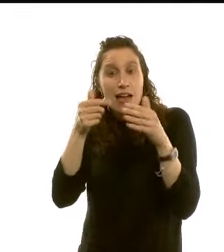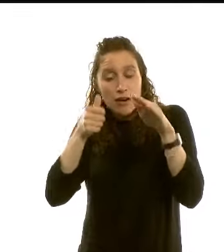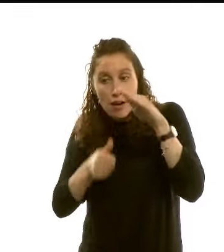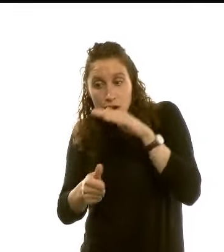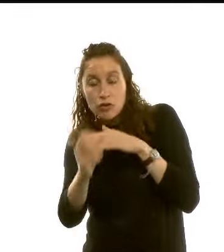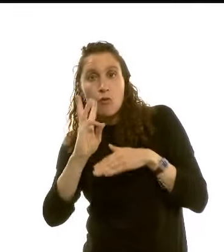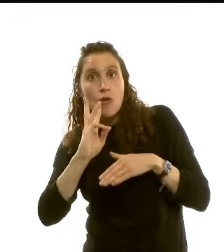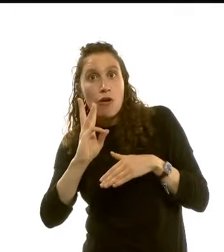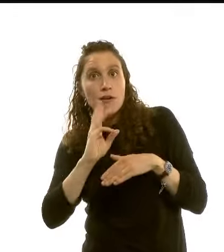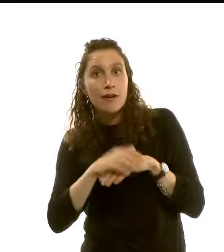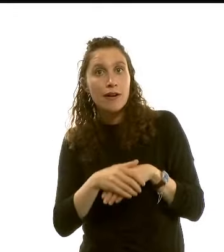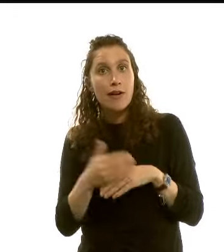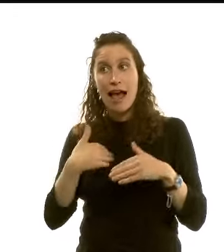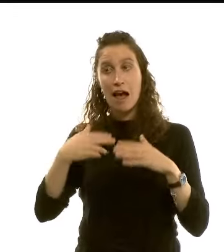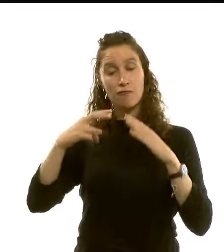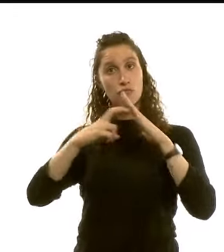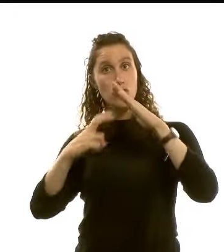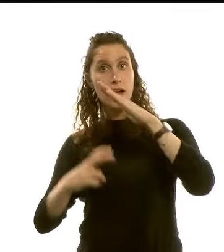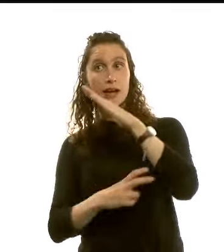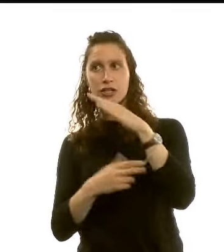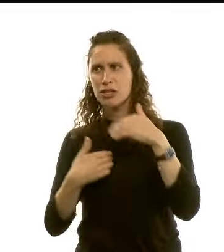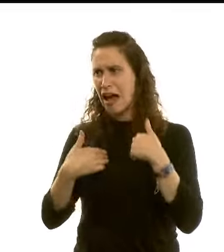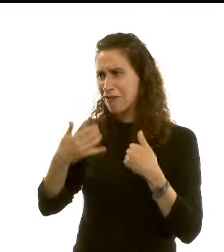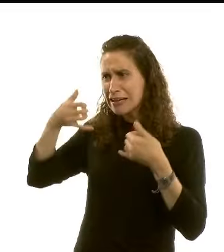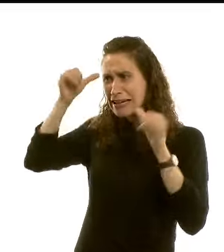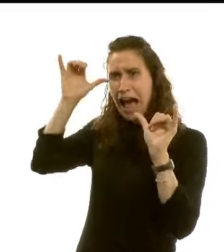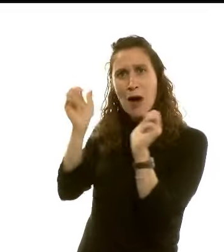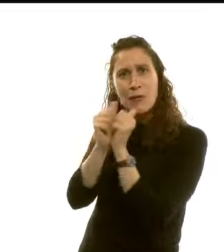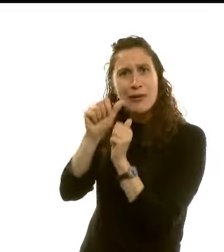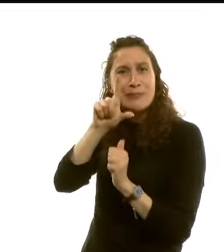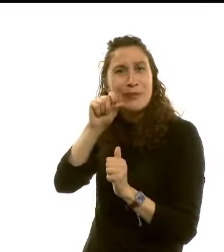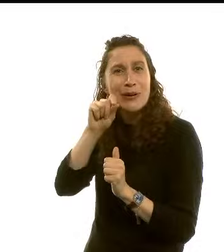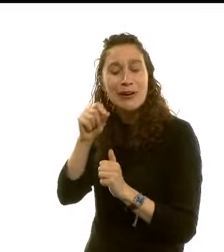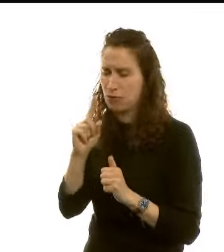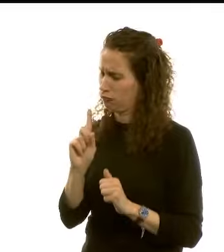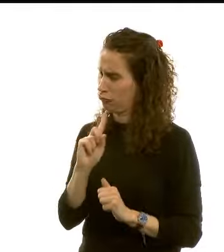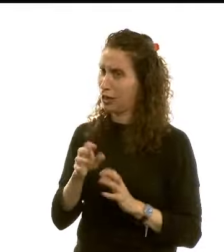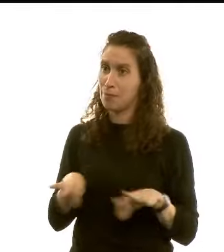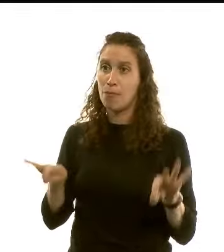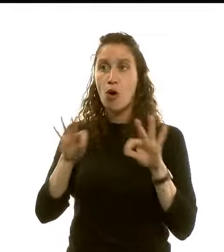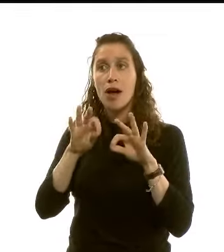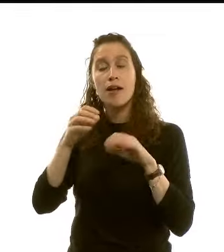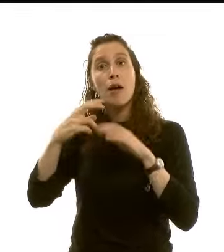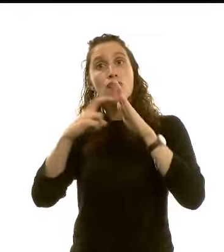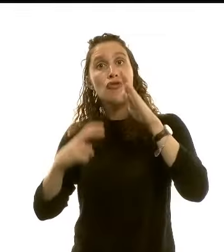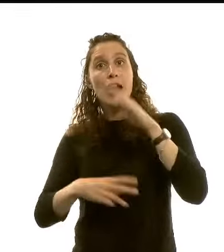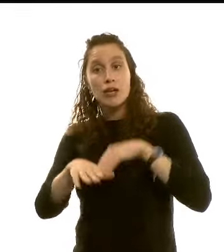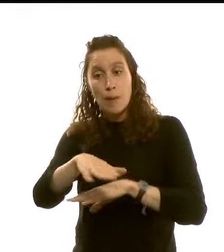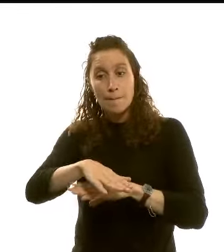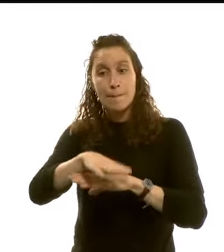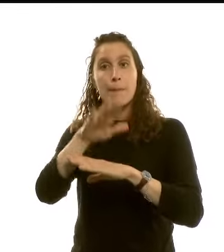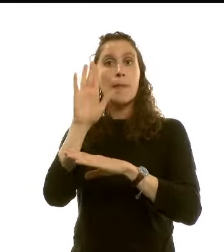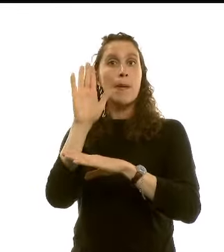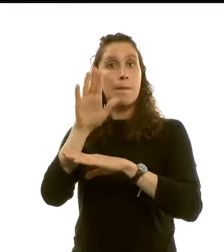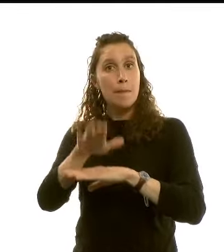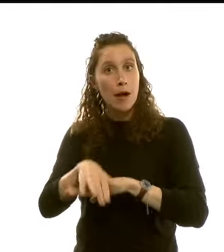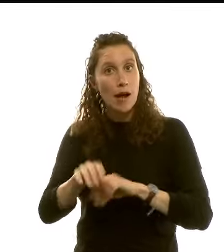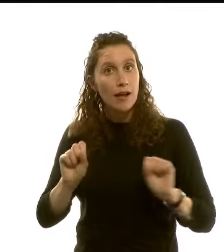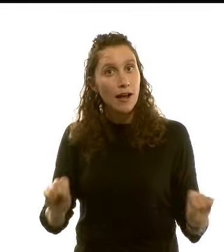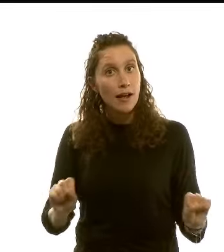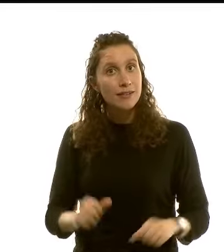bridge. So yeah. There's a cow with a bird. That is the best part. That's really important. And we can raise the drawbridge here. Indeed. So we just have a knob